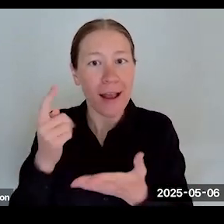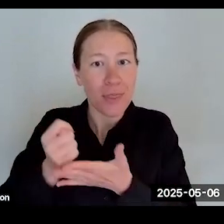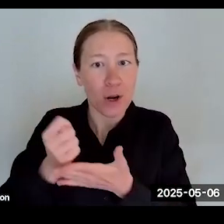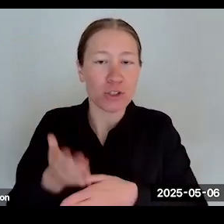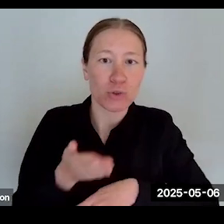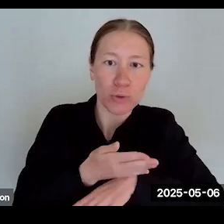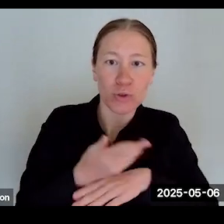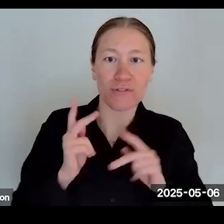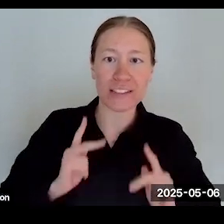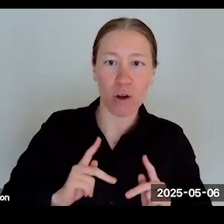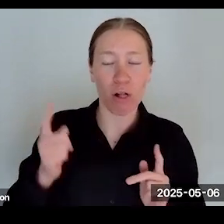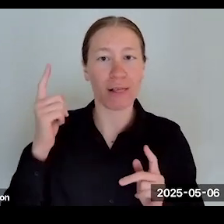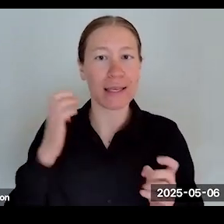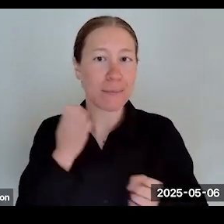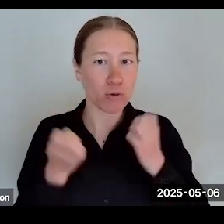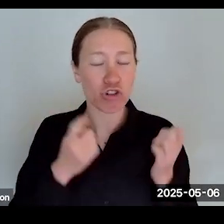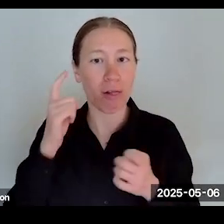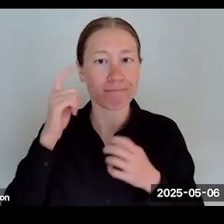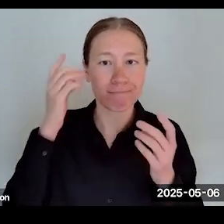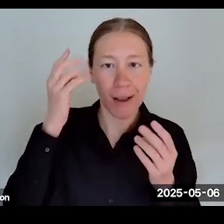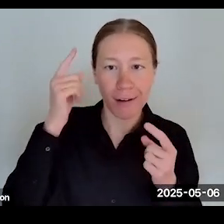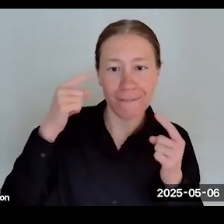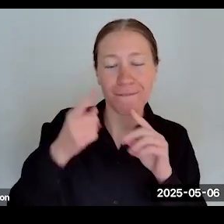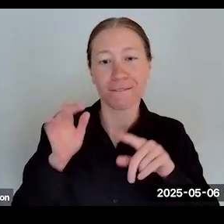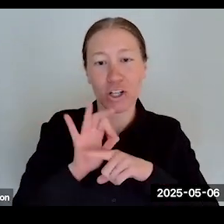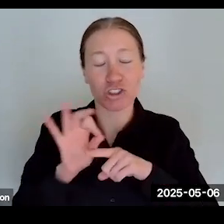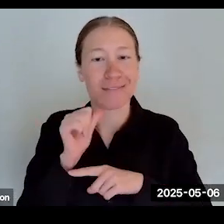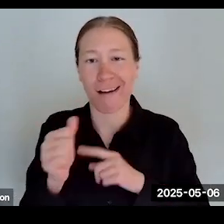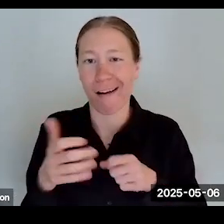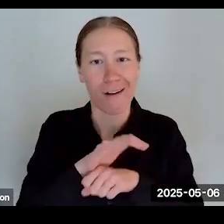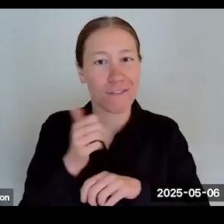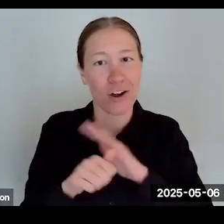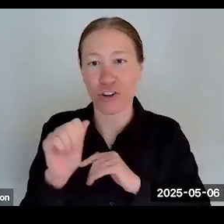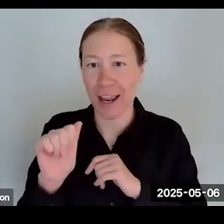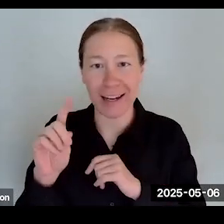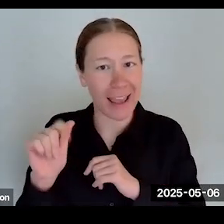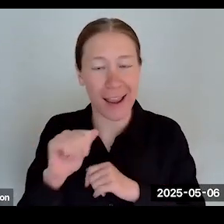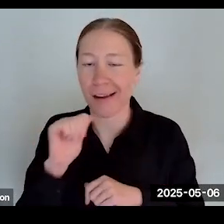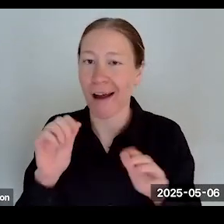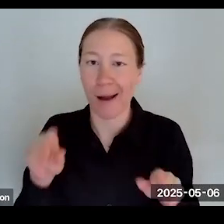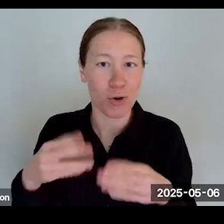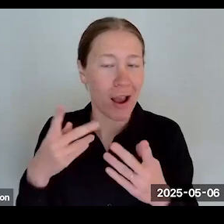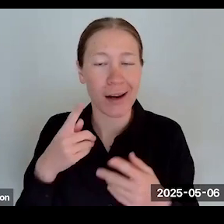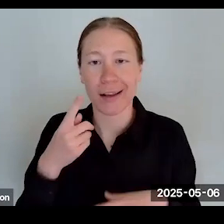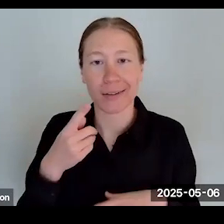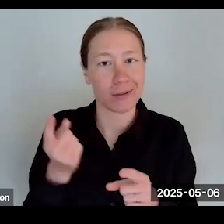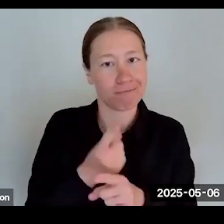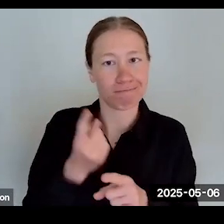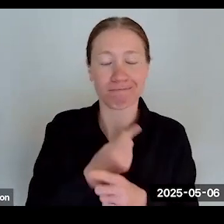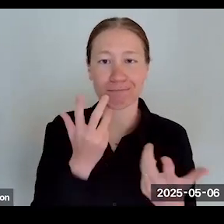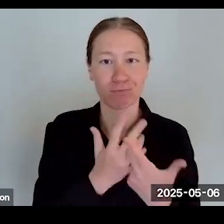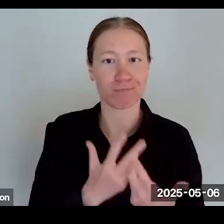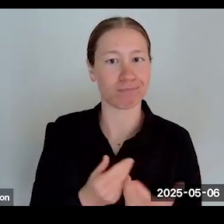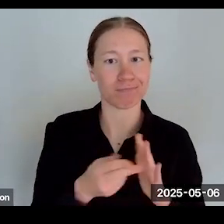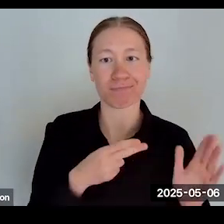physical, emotional, and cognitive function. They are not covered under the ADA and are not provided as reasonable accommodations.